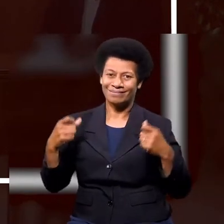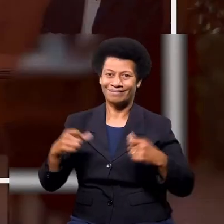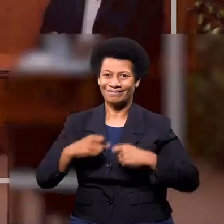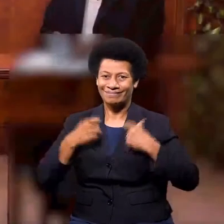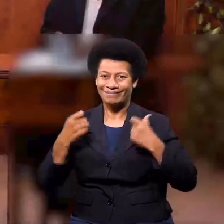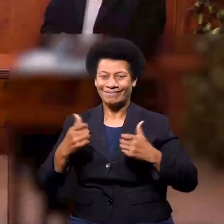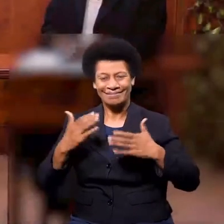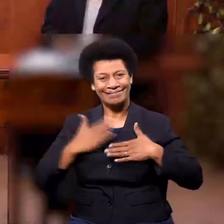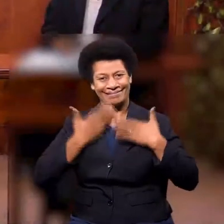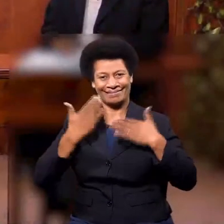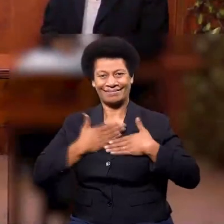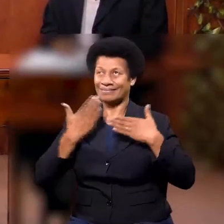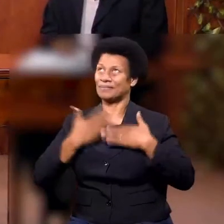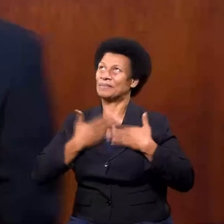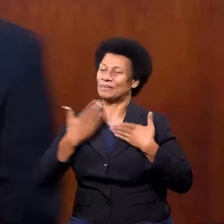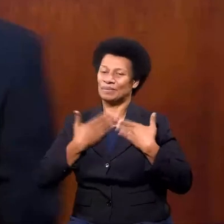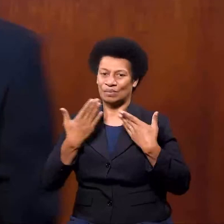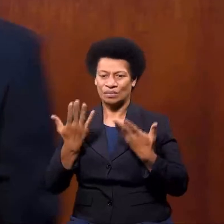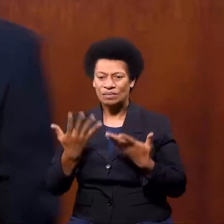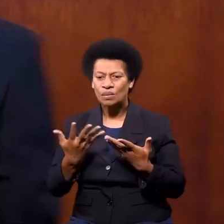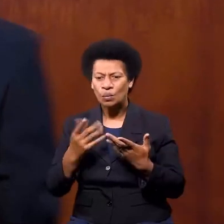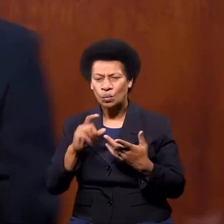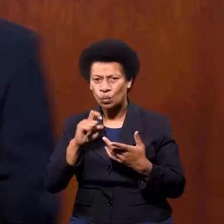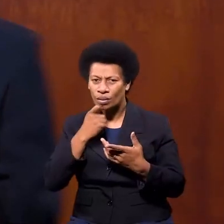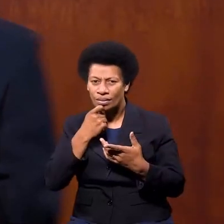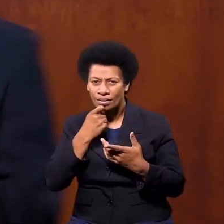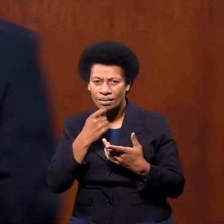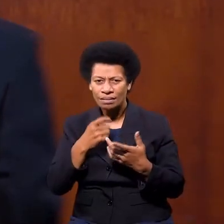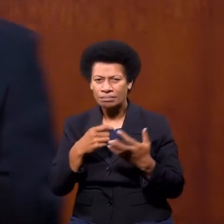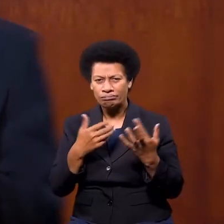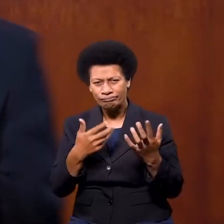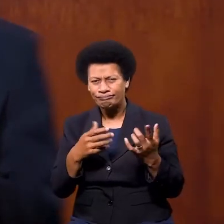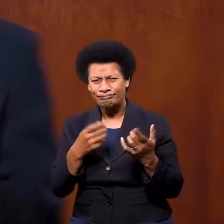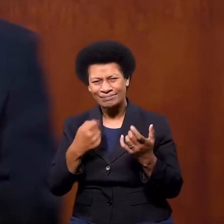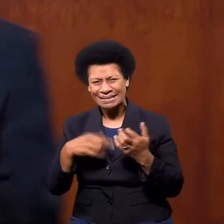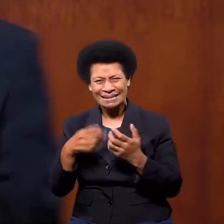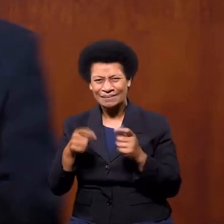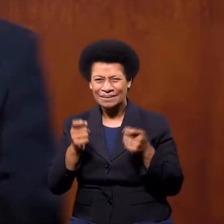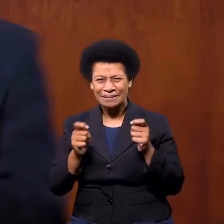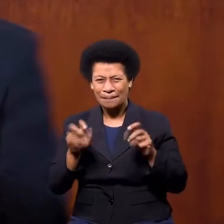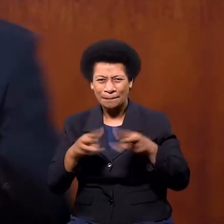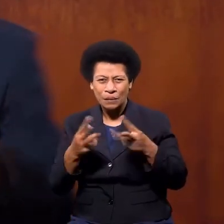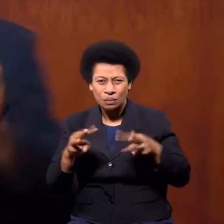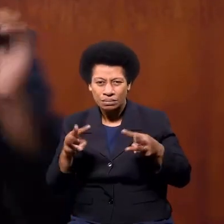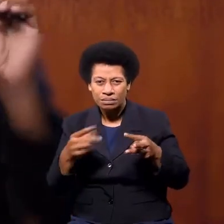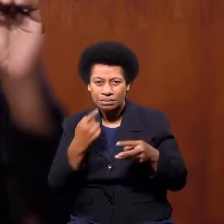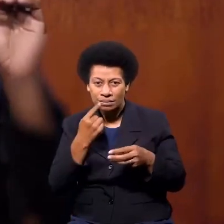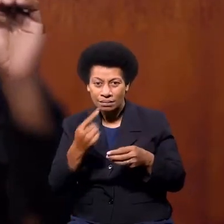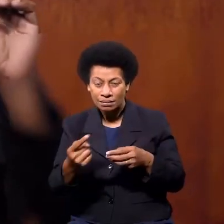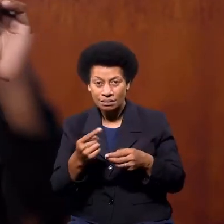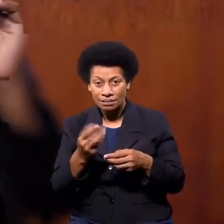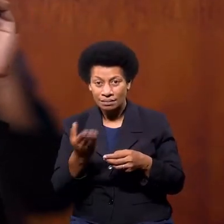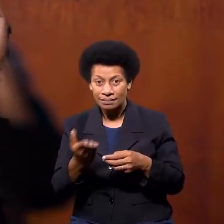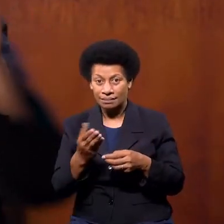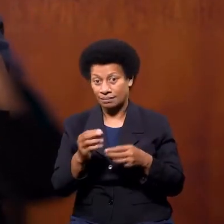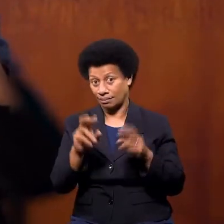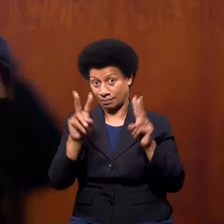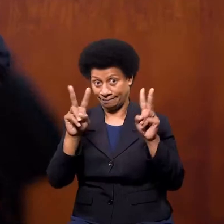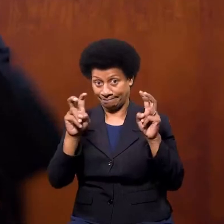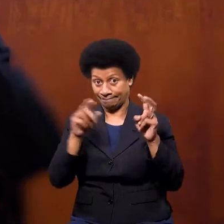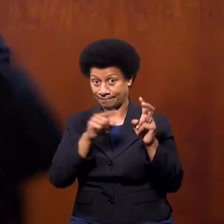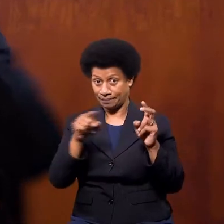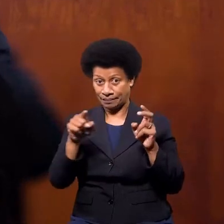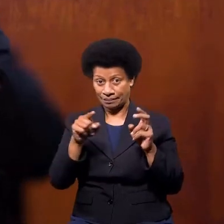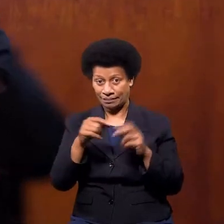trembling." You know, the psalmist, they wrote in parallelism. In other words, what they stated on the